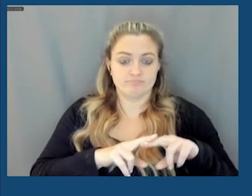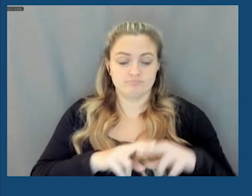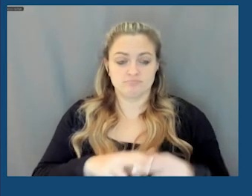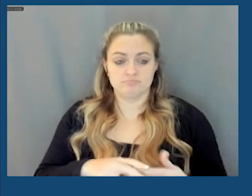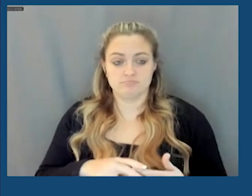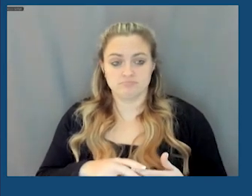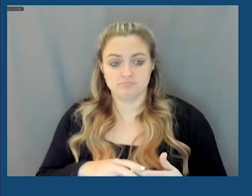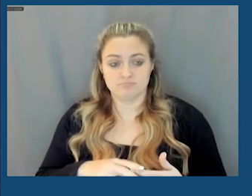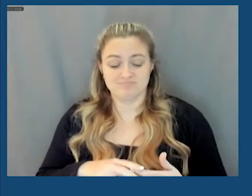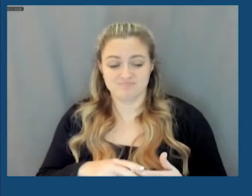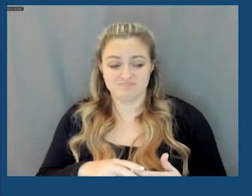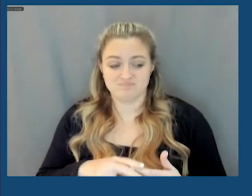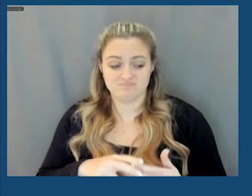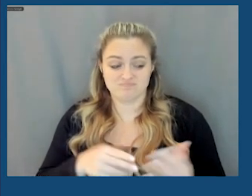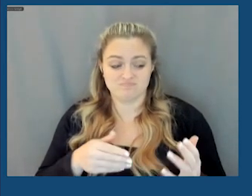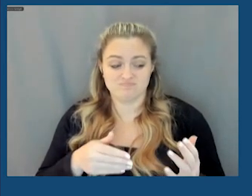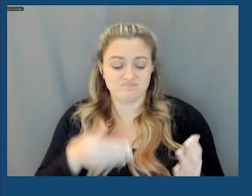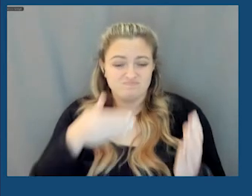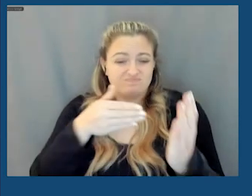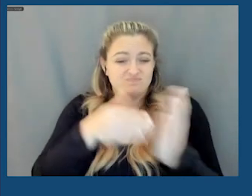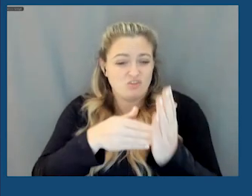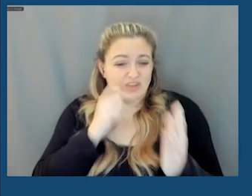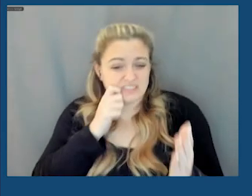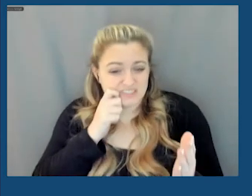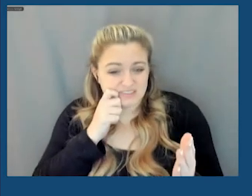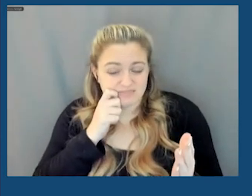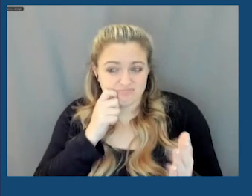Racism has been there forever.